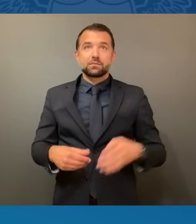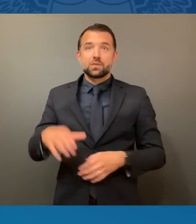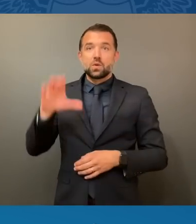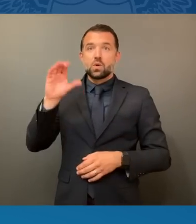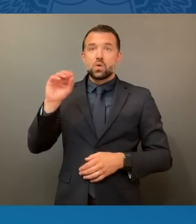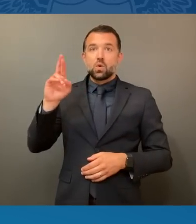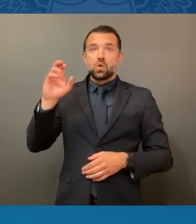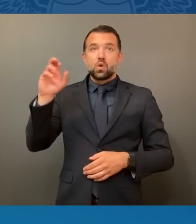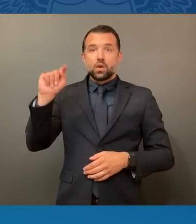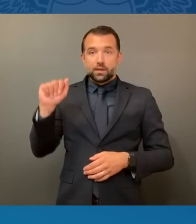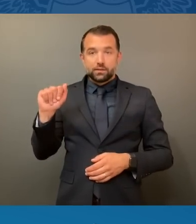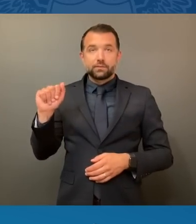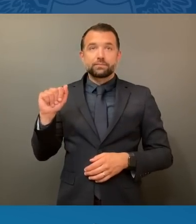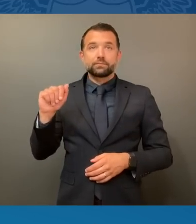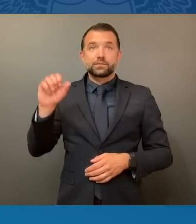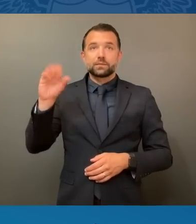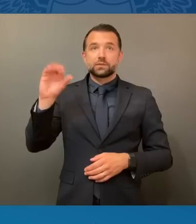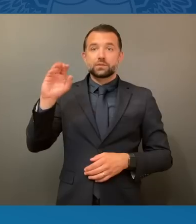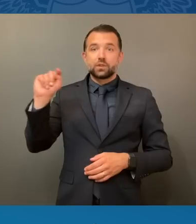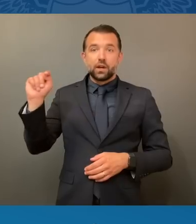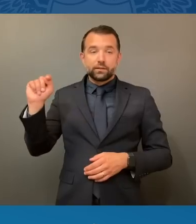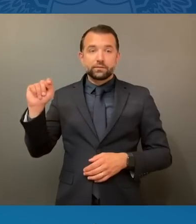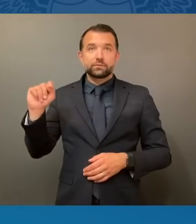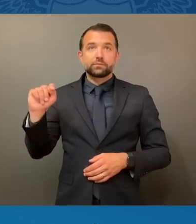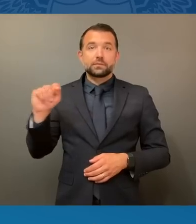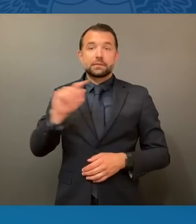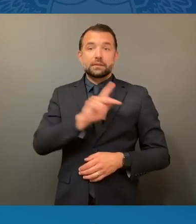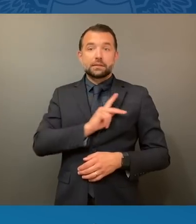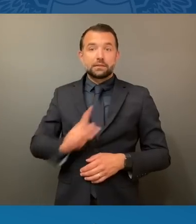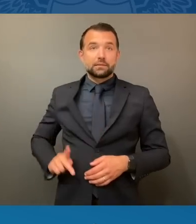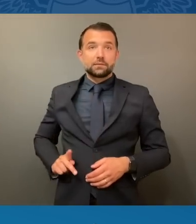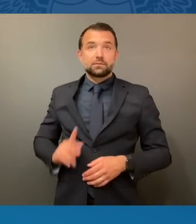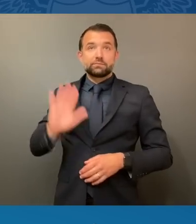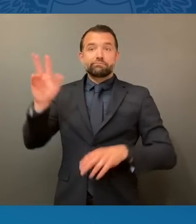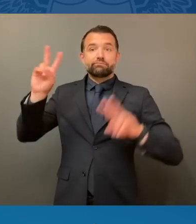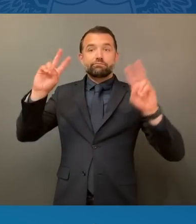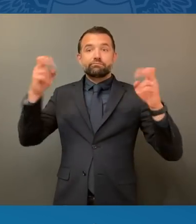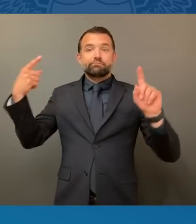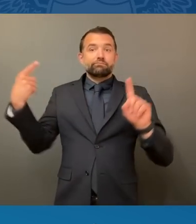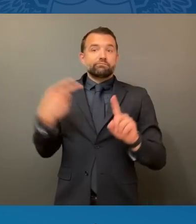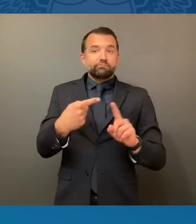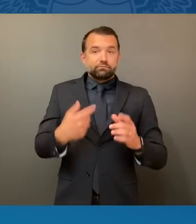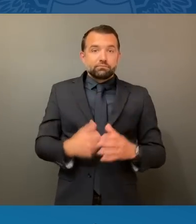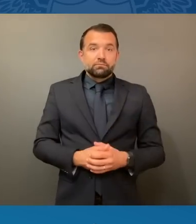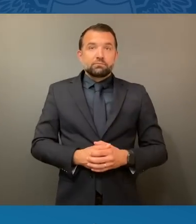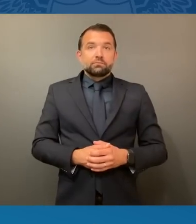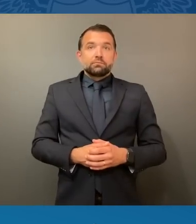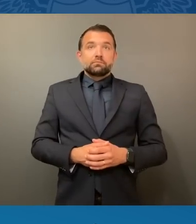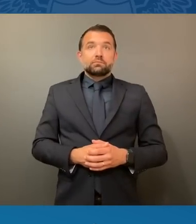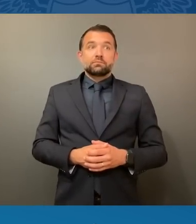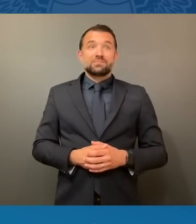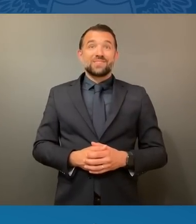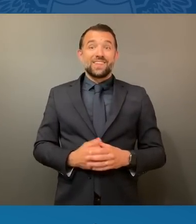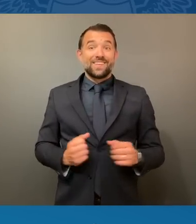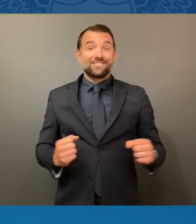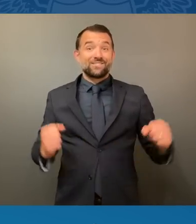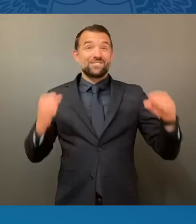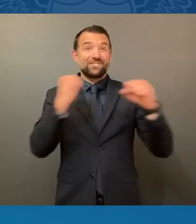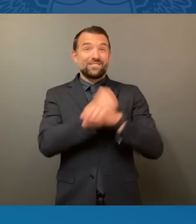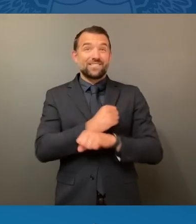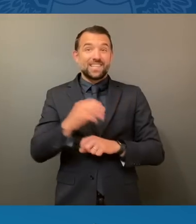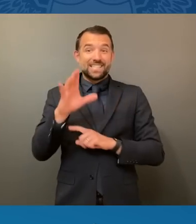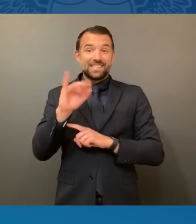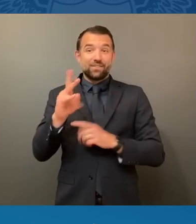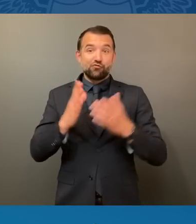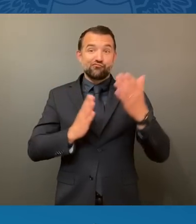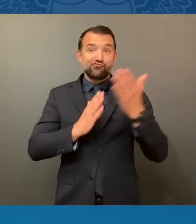time, and I just feel it's so apt. Absolutely. And she famously said, the fight for civil rights, the fight for equality, the fight for freedom,